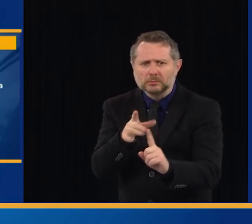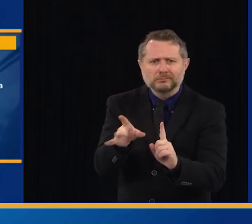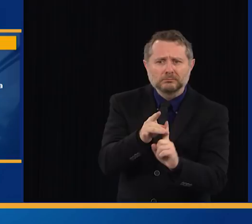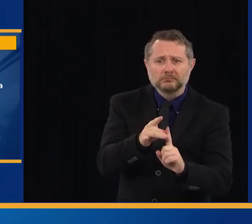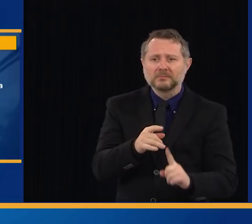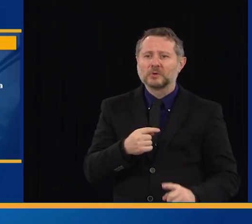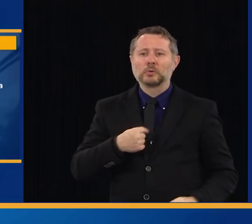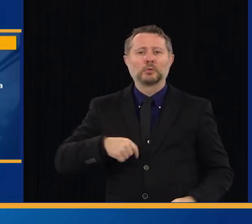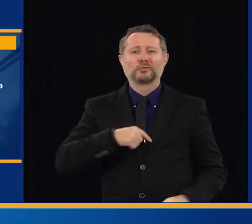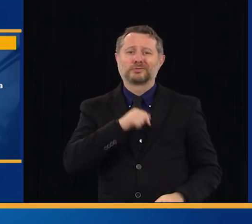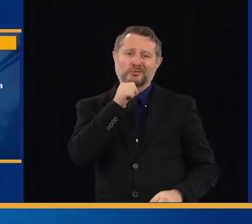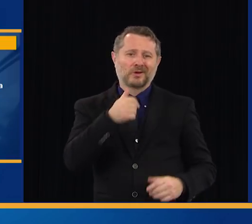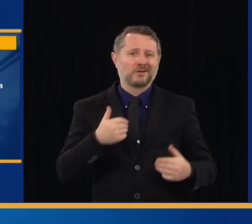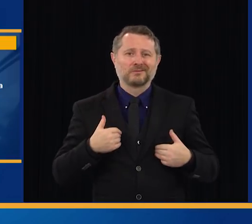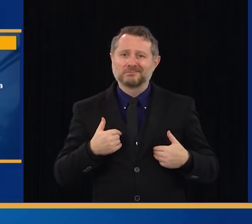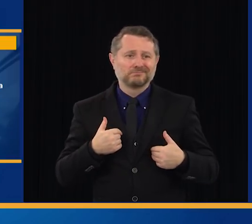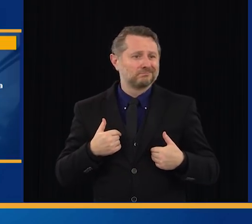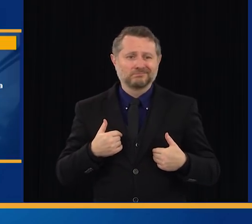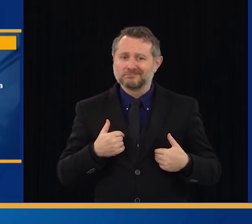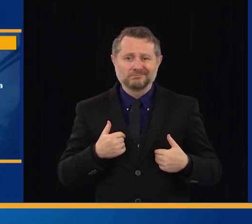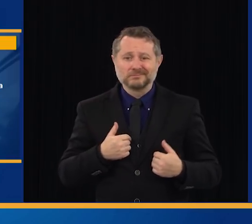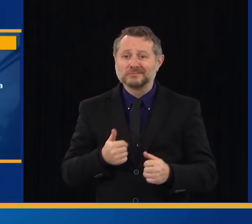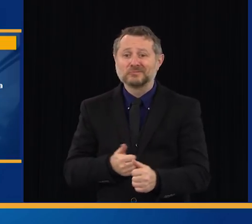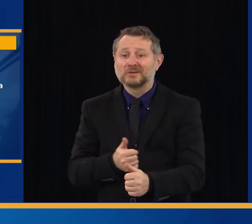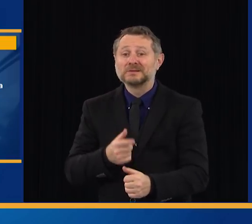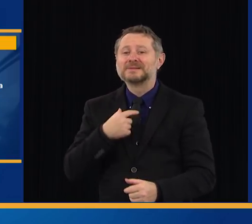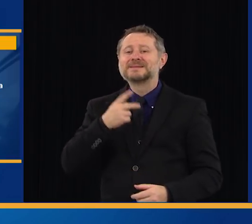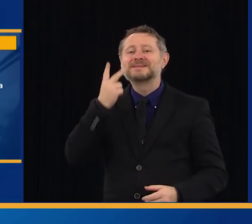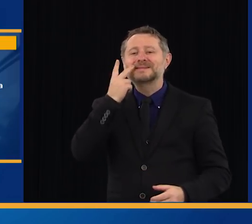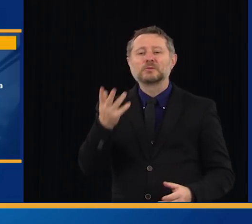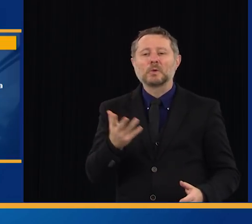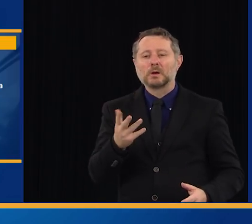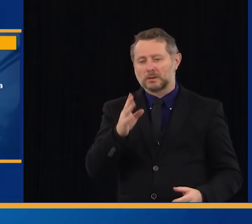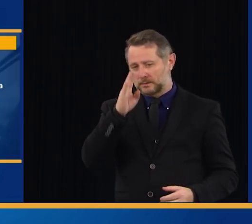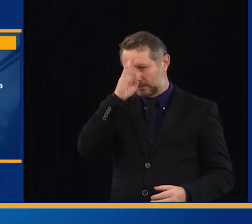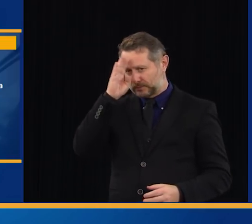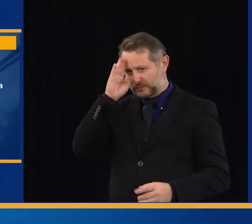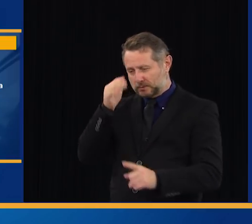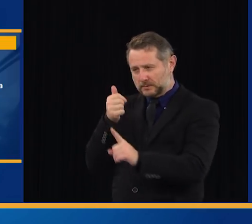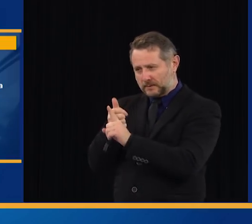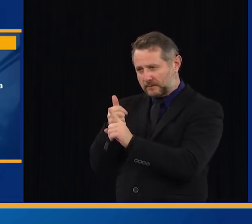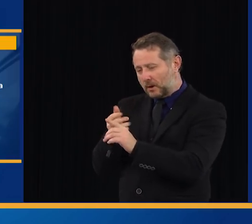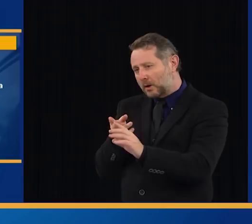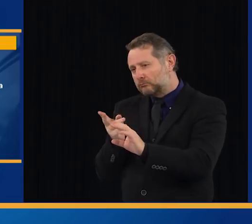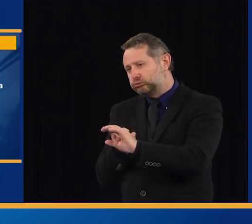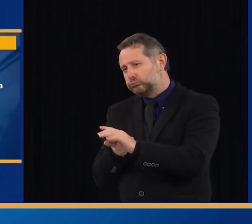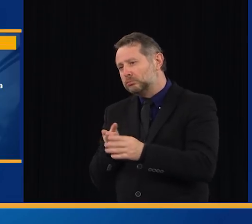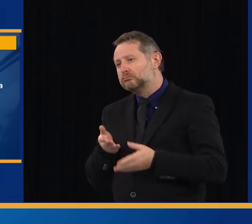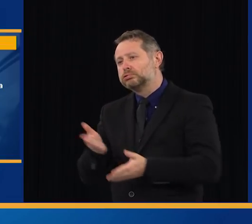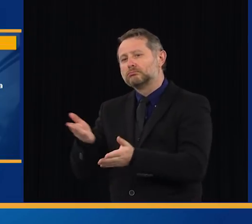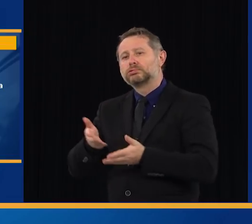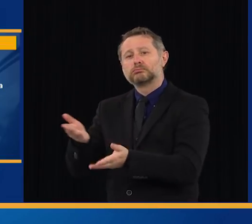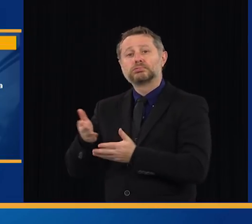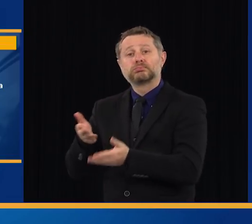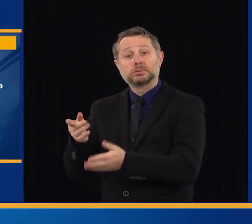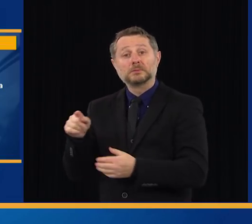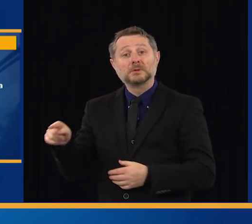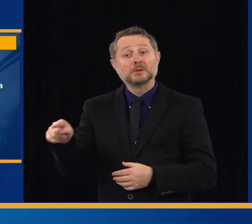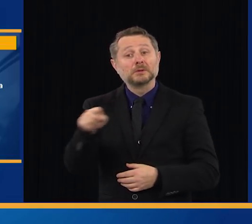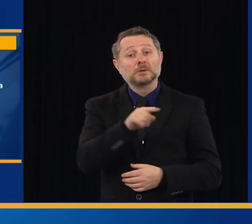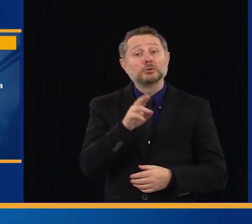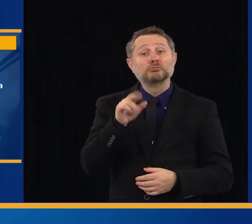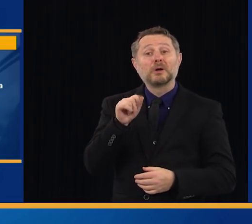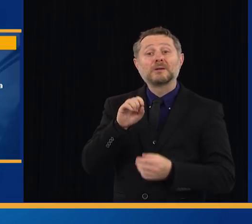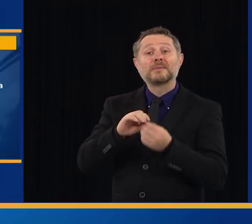rates. We see hospitalization rates, which are different. A hospitalization rate is a person who got